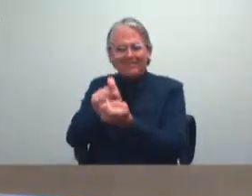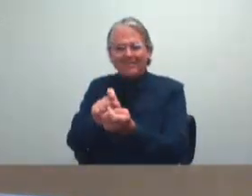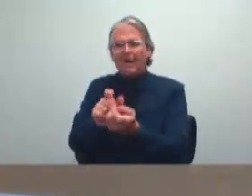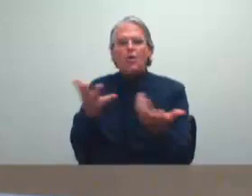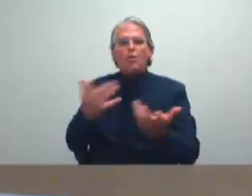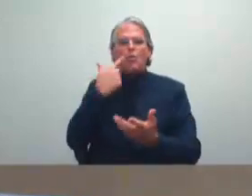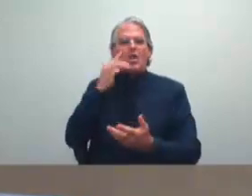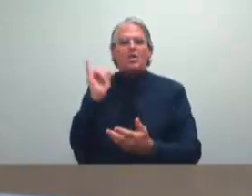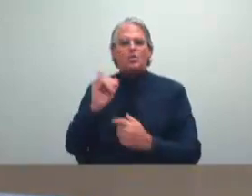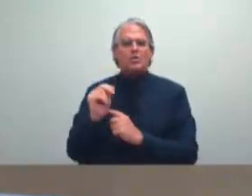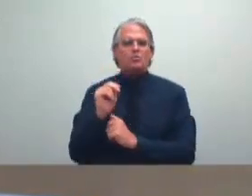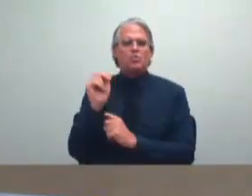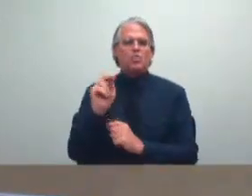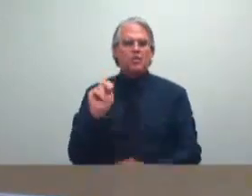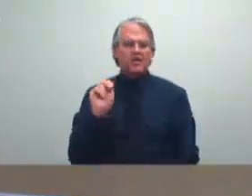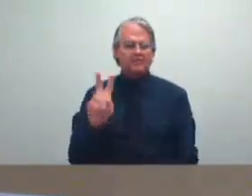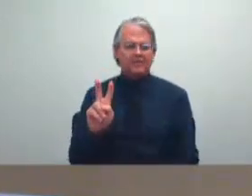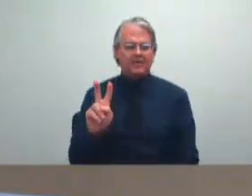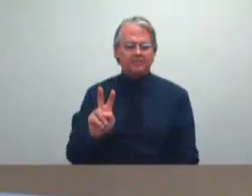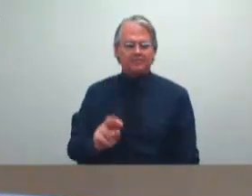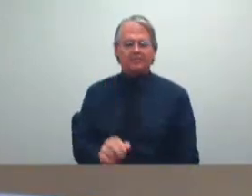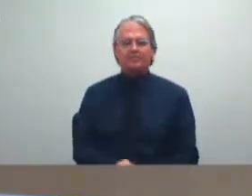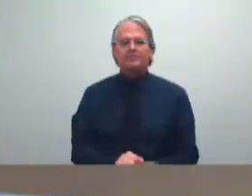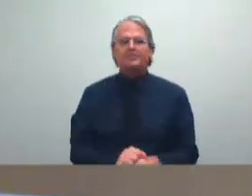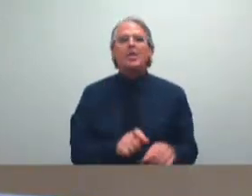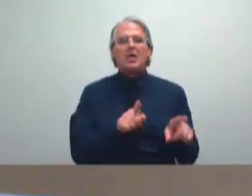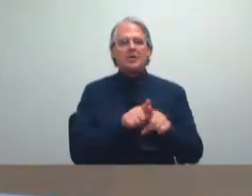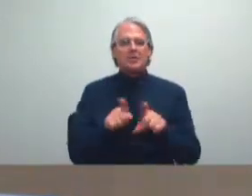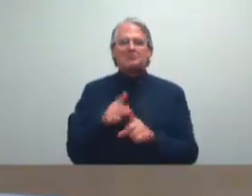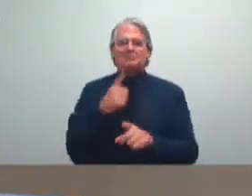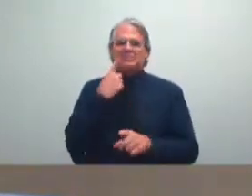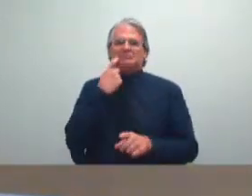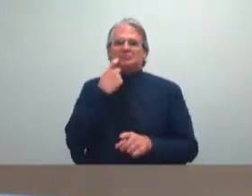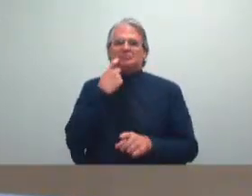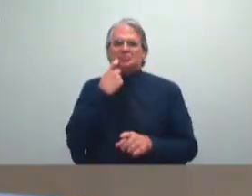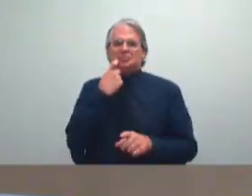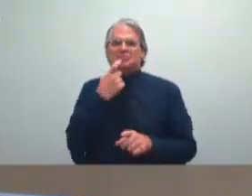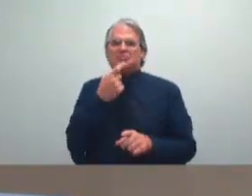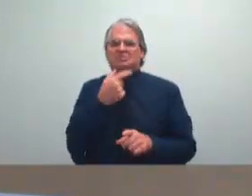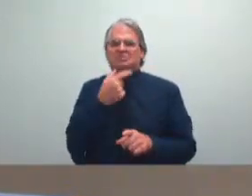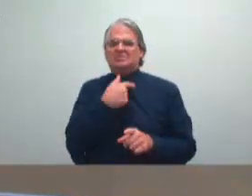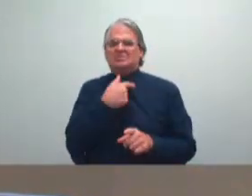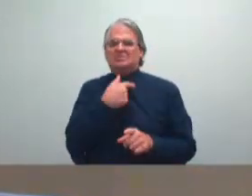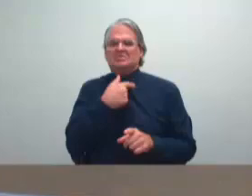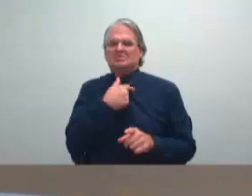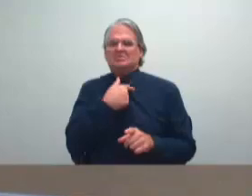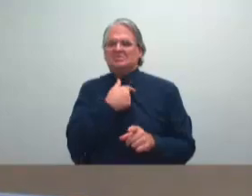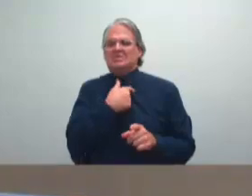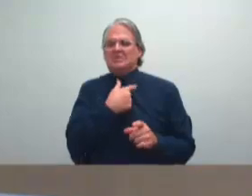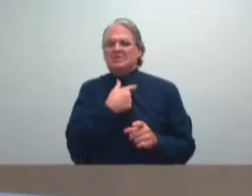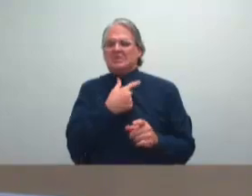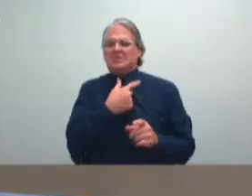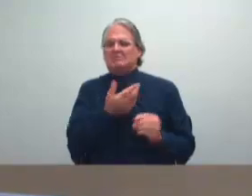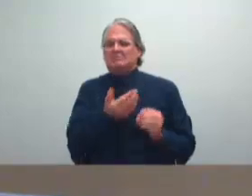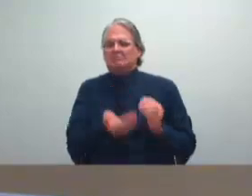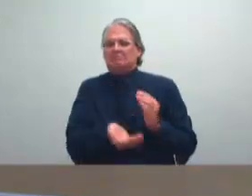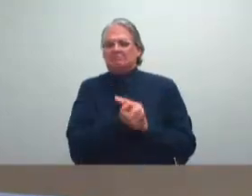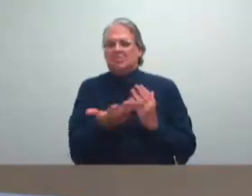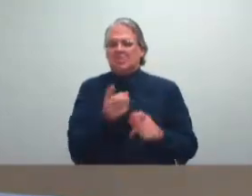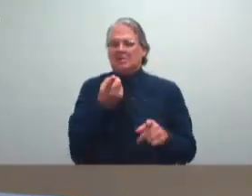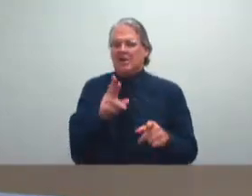to sort of riff off something that Dr. Nielsen said, the gauge is a gauge, and it's designed to, as the mayor